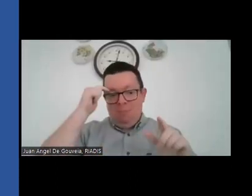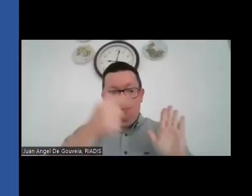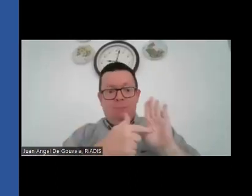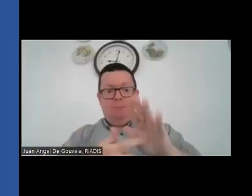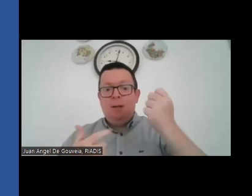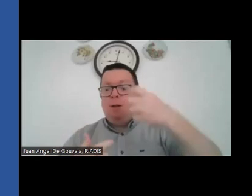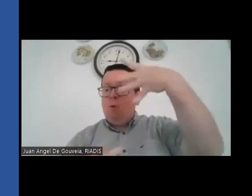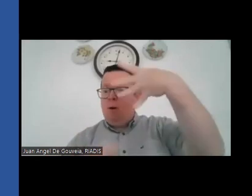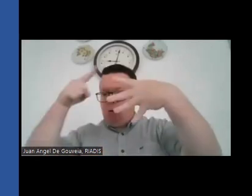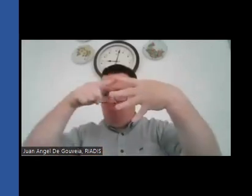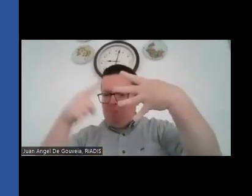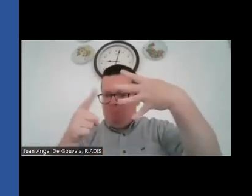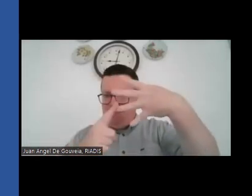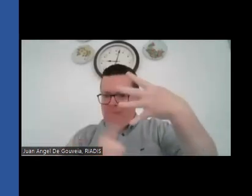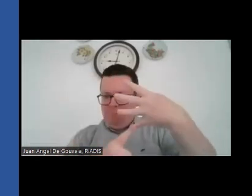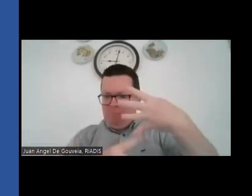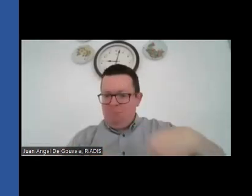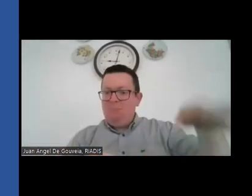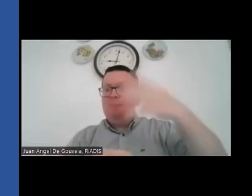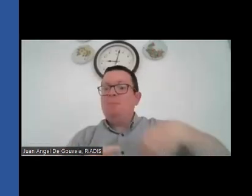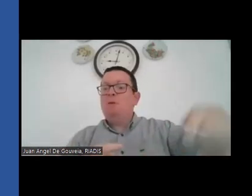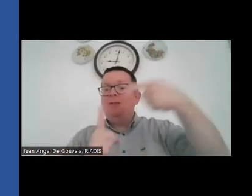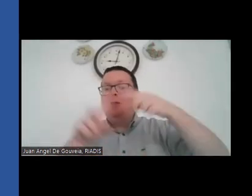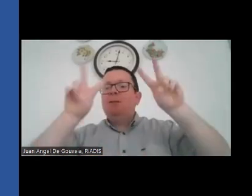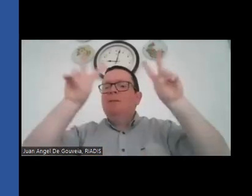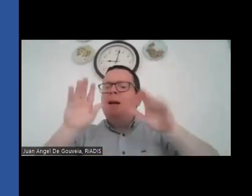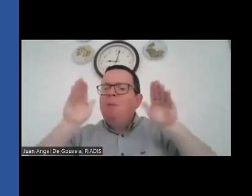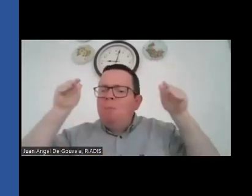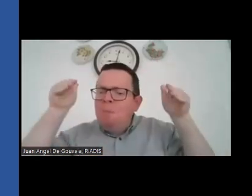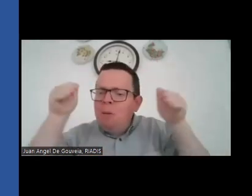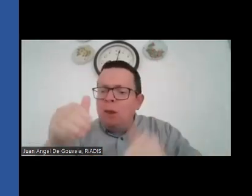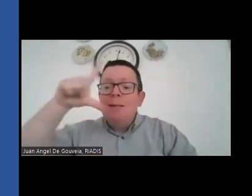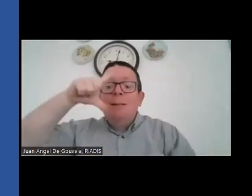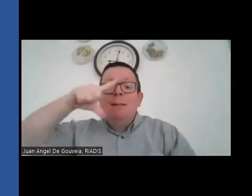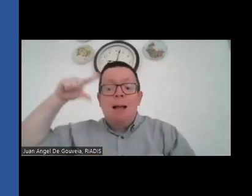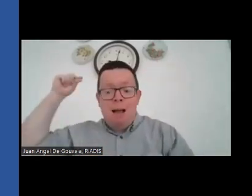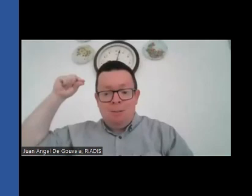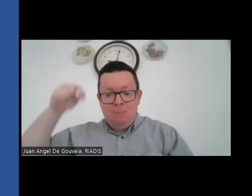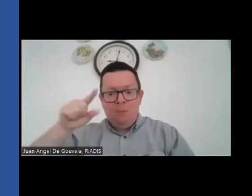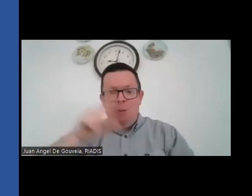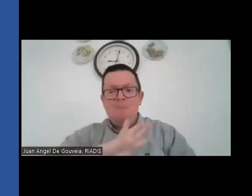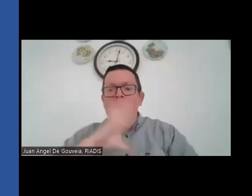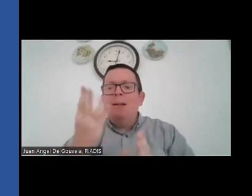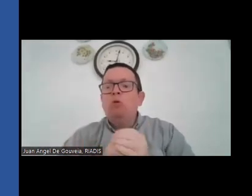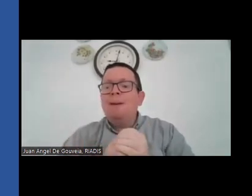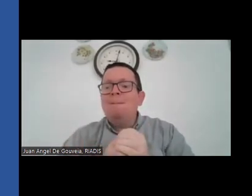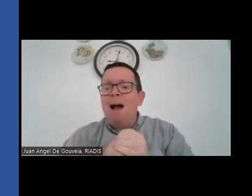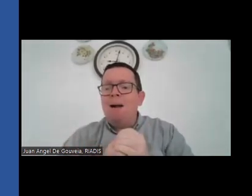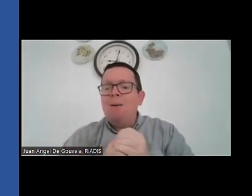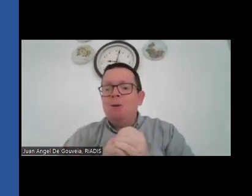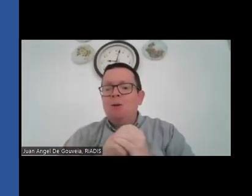These are the subjects covered: the Sendai framework, the inclusion in DRR,